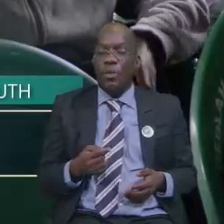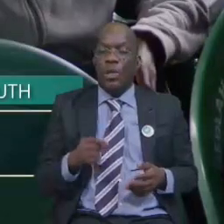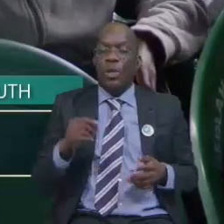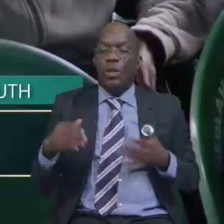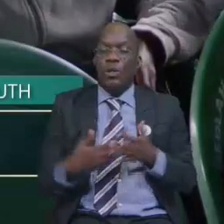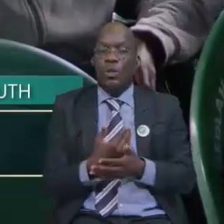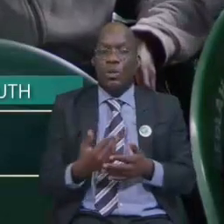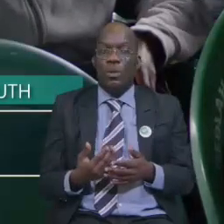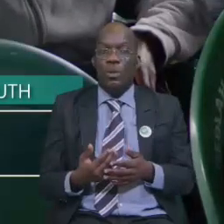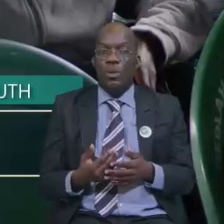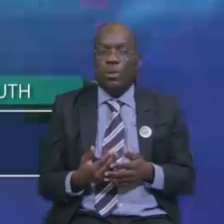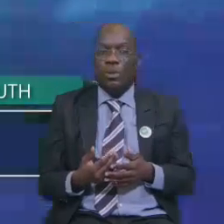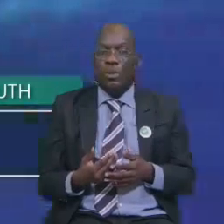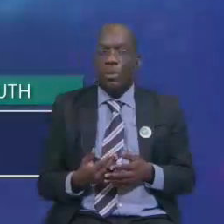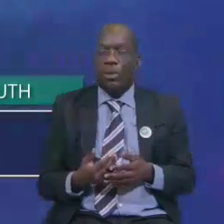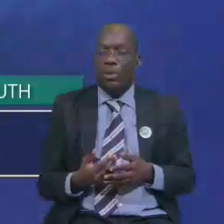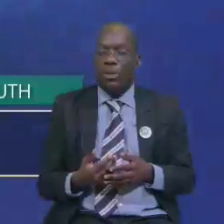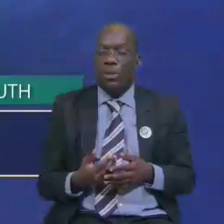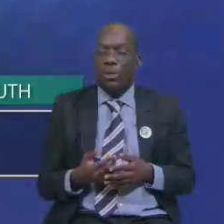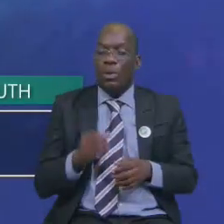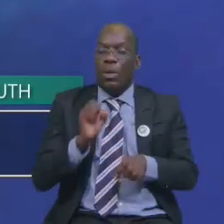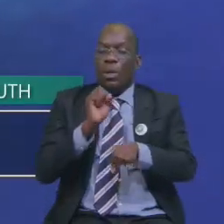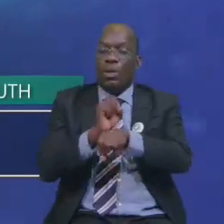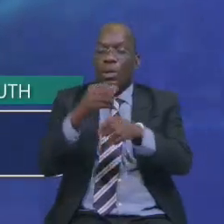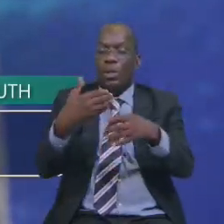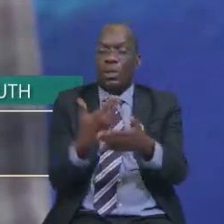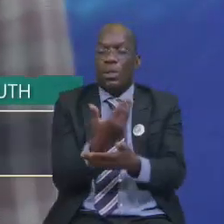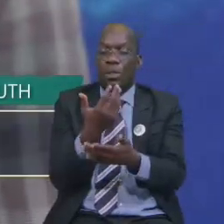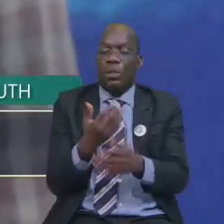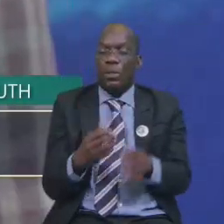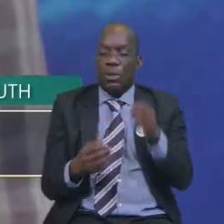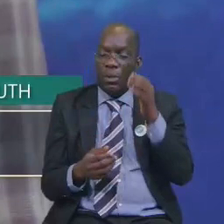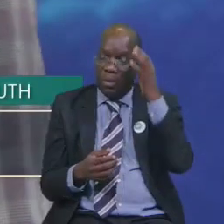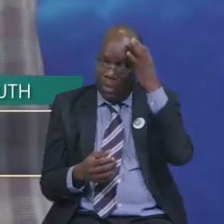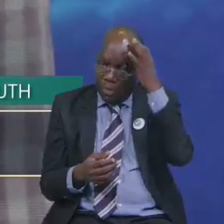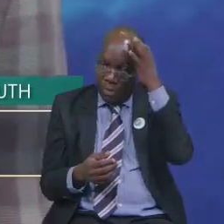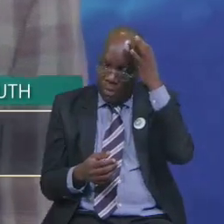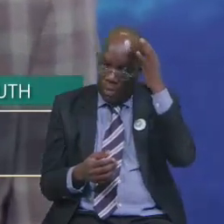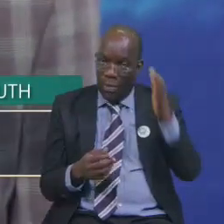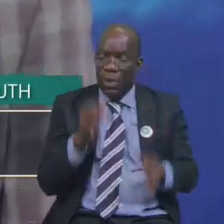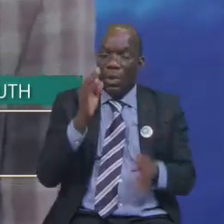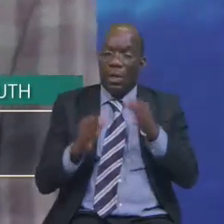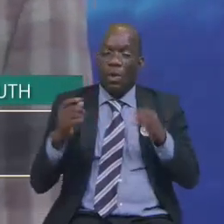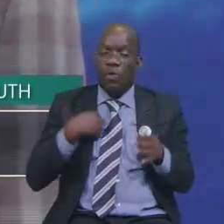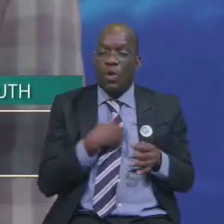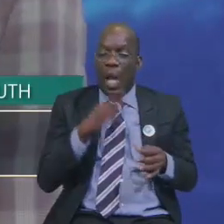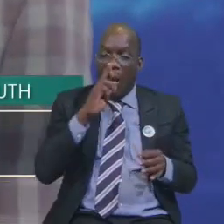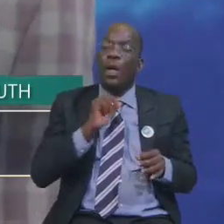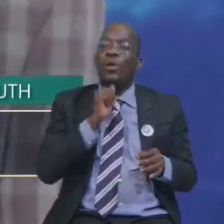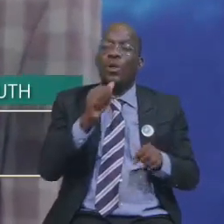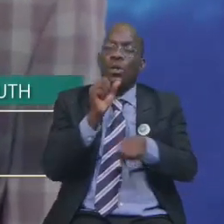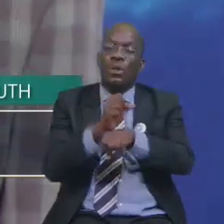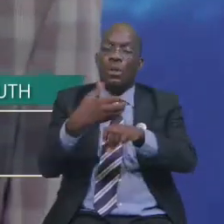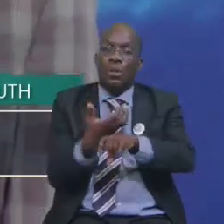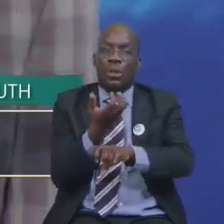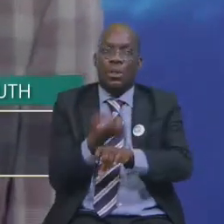in every town. You know why? The builders were not diligent to see their